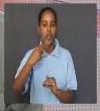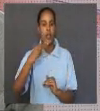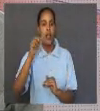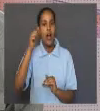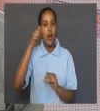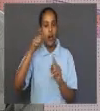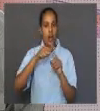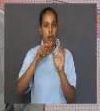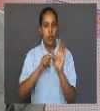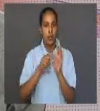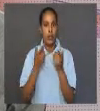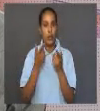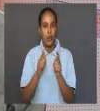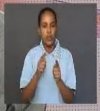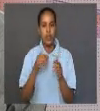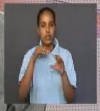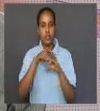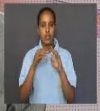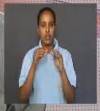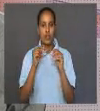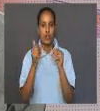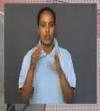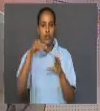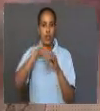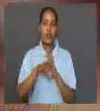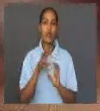ion when it is dissolved in water.